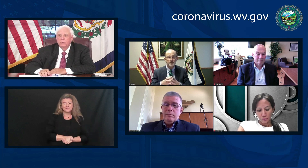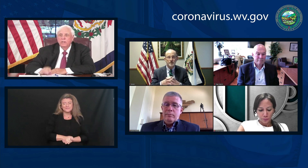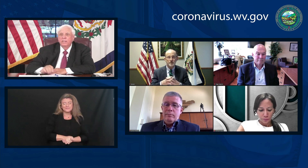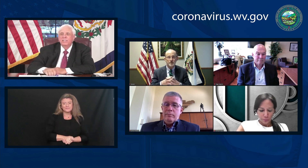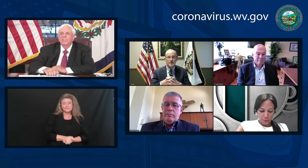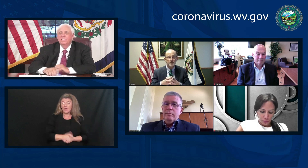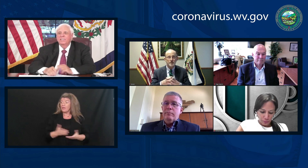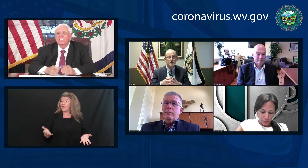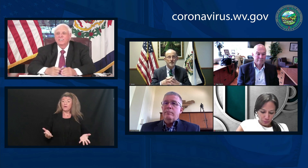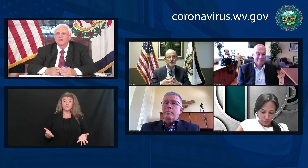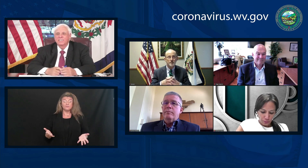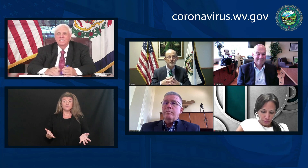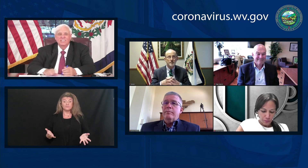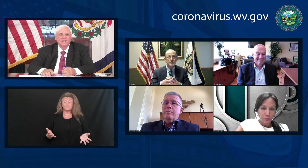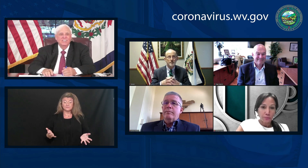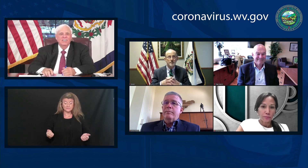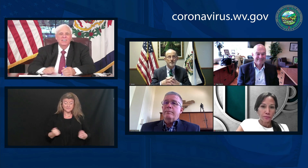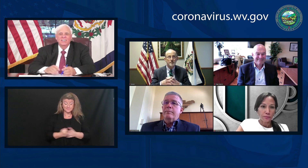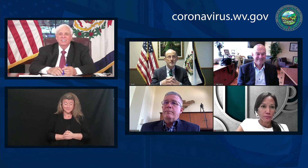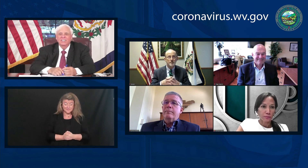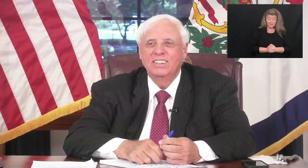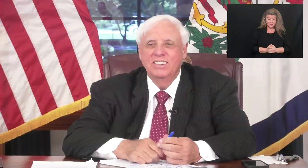Whoa, that kind of,